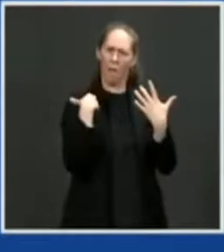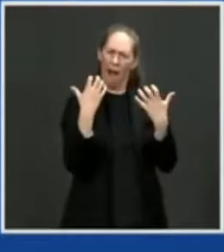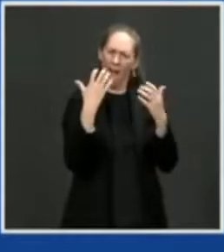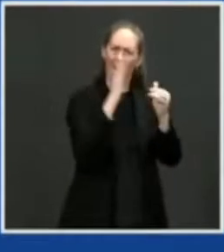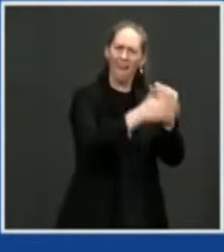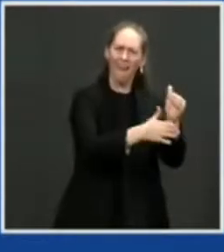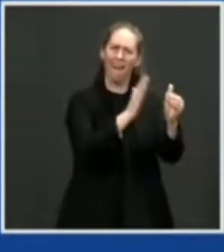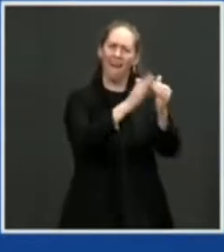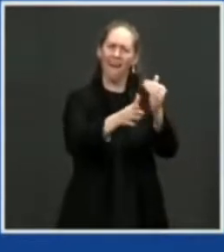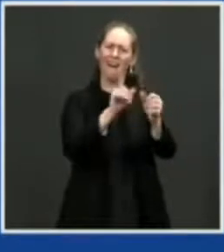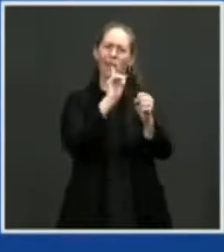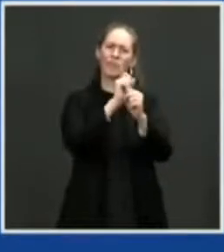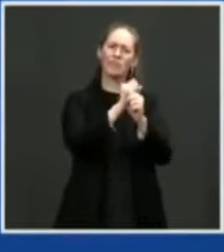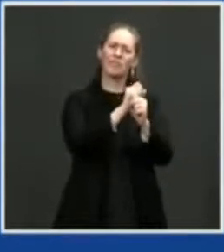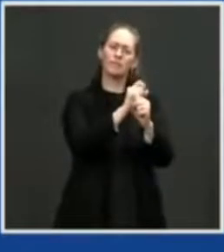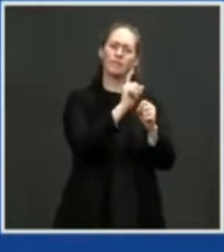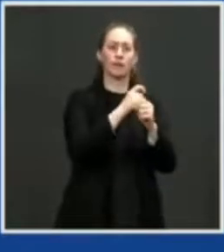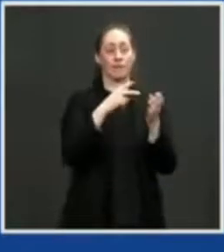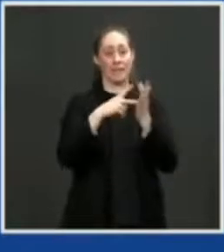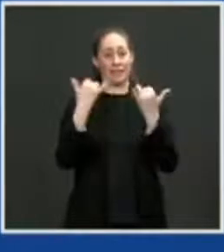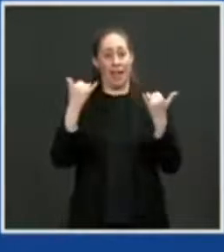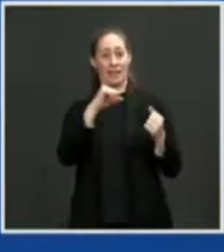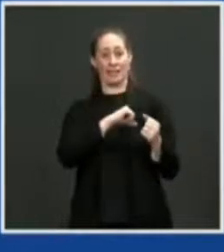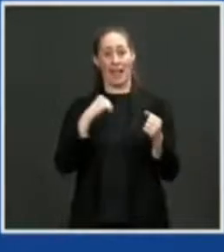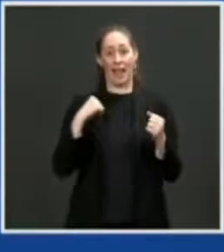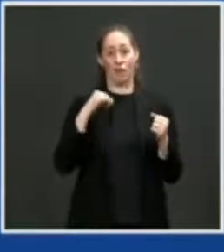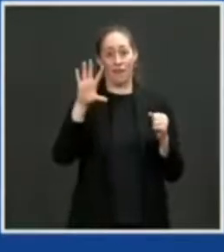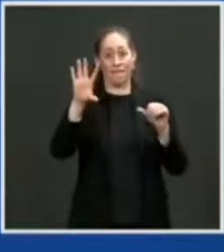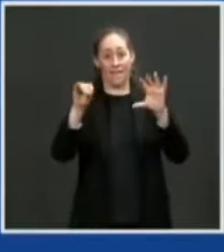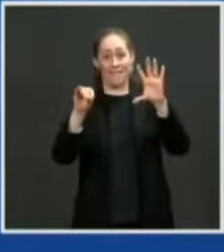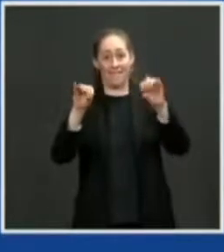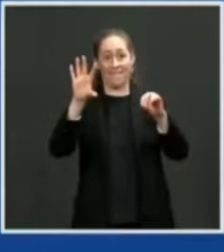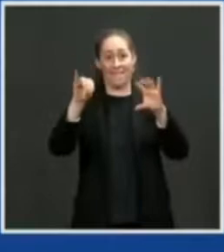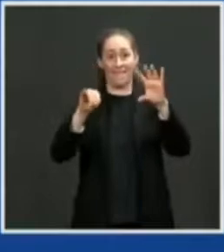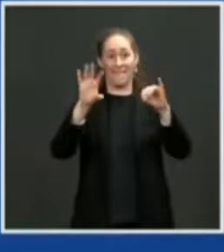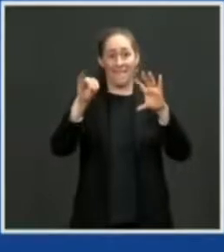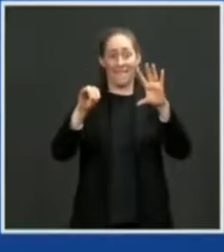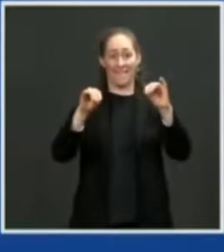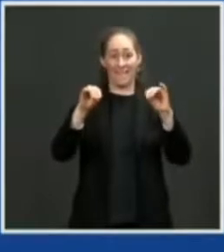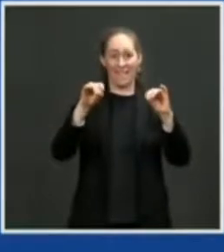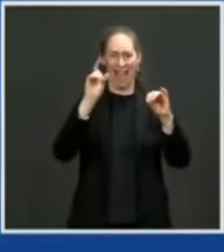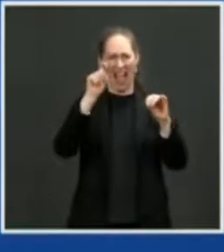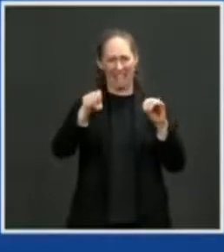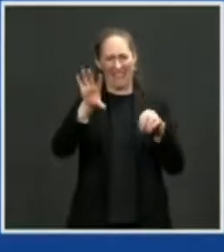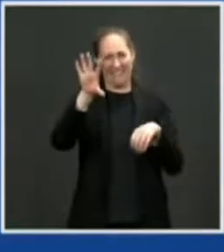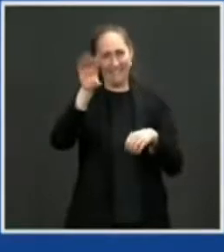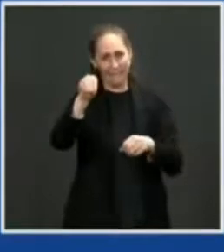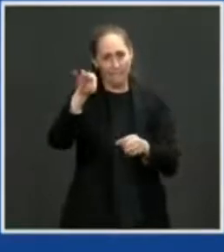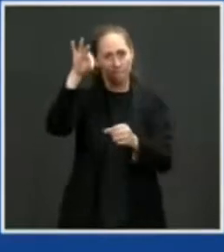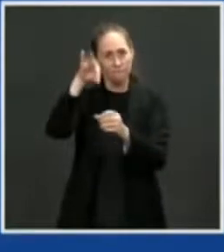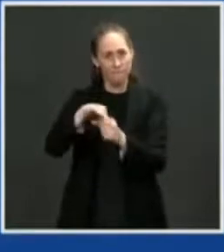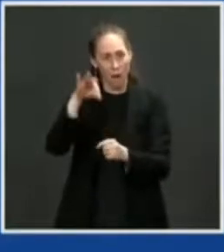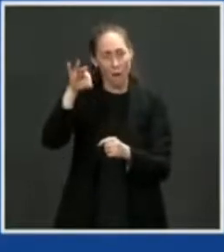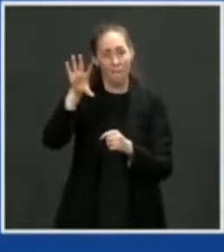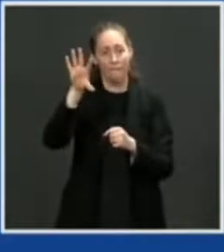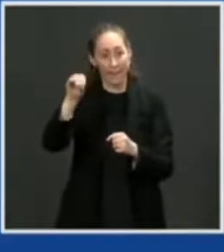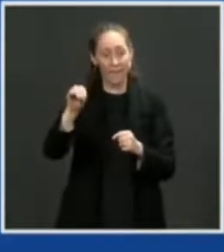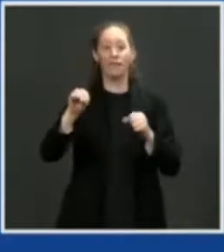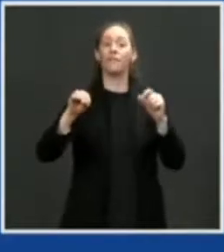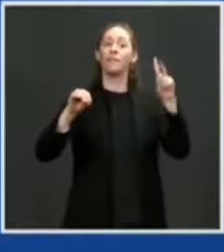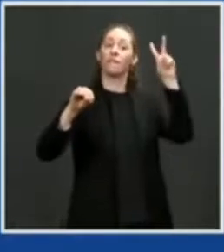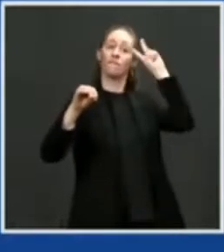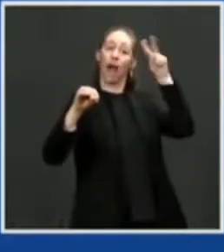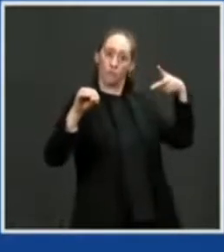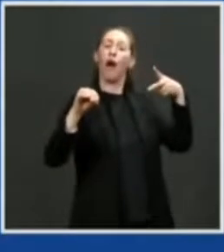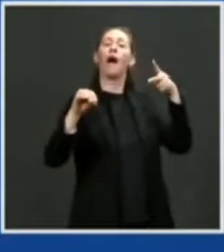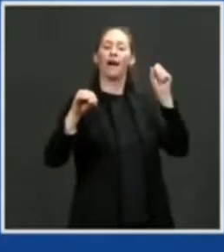Senate, we've got to get to the place where I get 50 votes so that the Vice President of the United States can break the tie. Where It's I get as simple 51